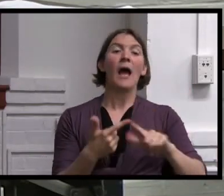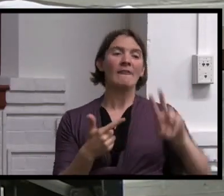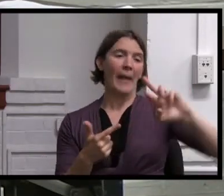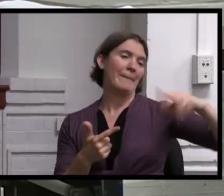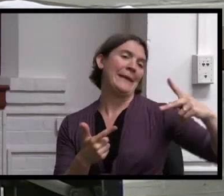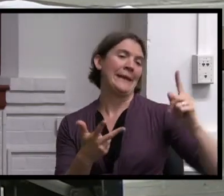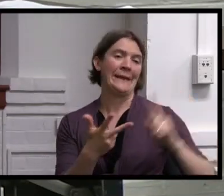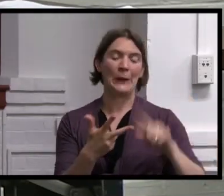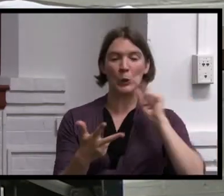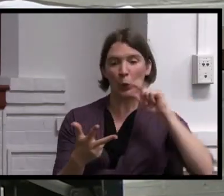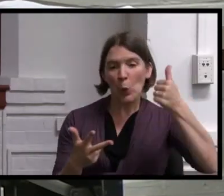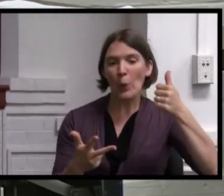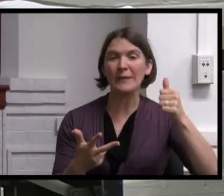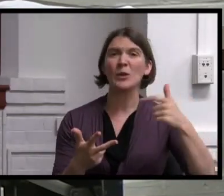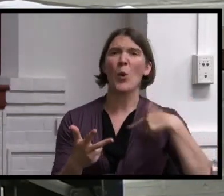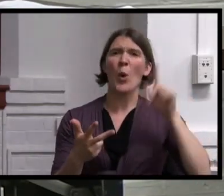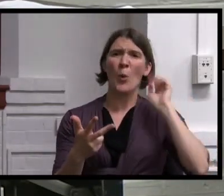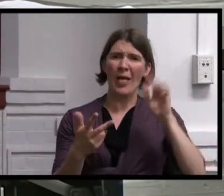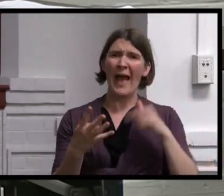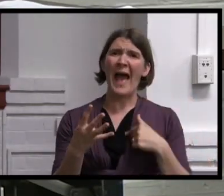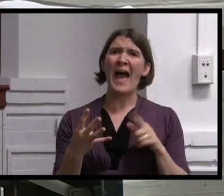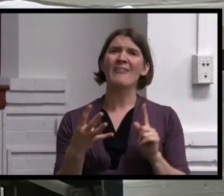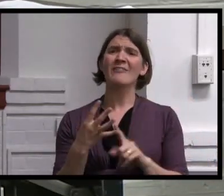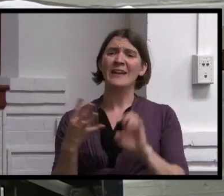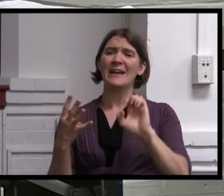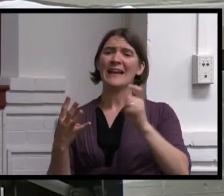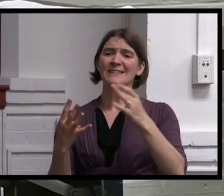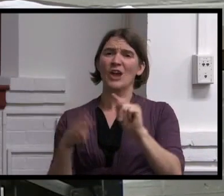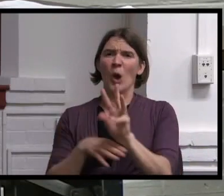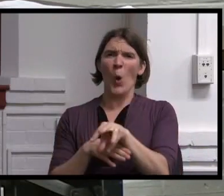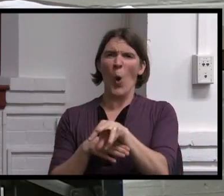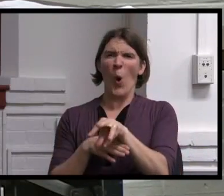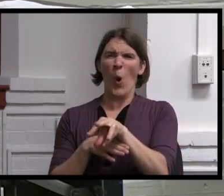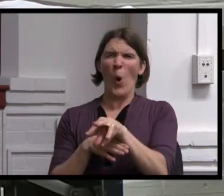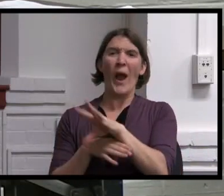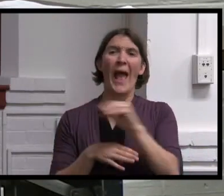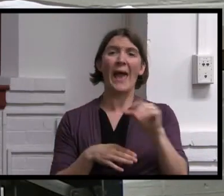There's going to be an exhaust and a limbo contest for your car.